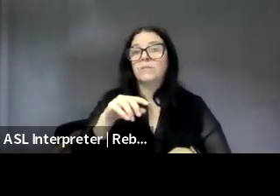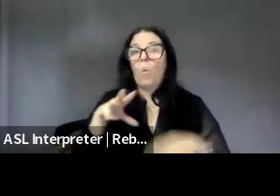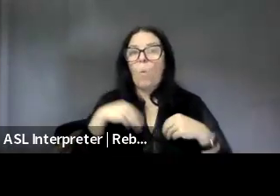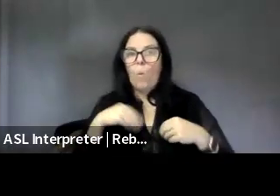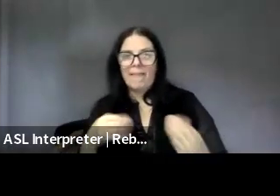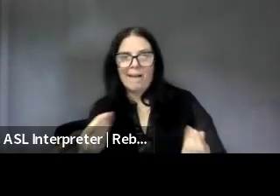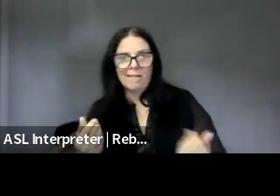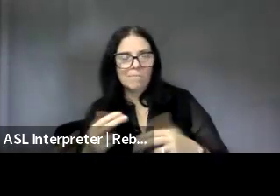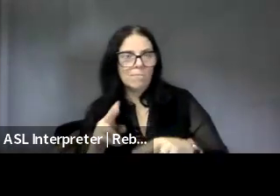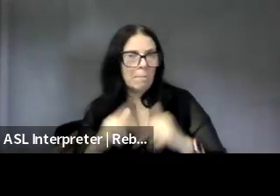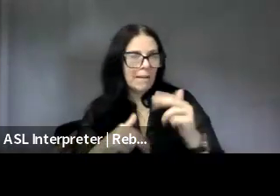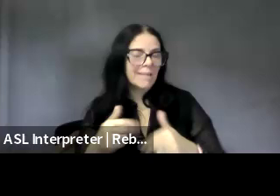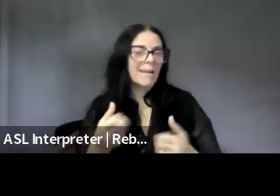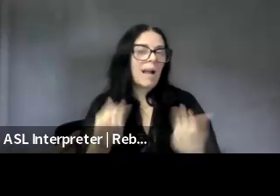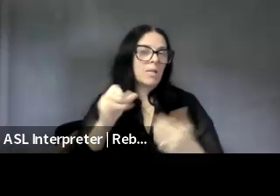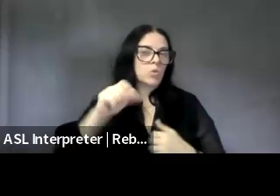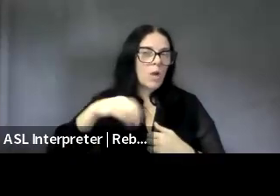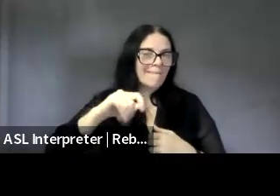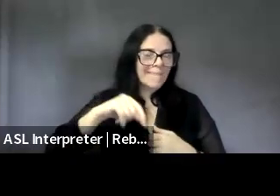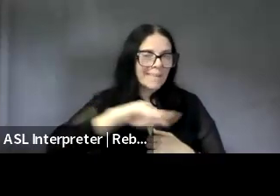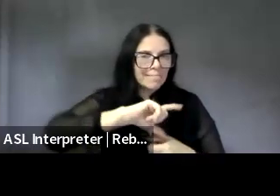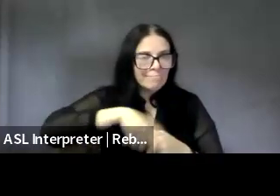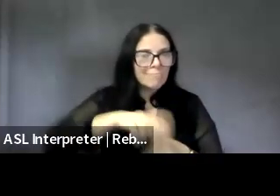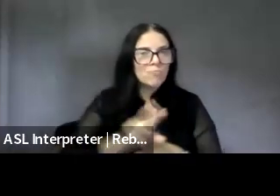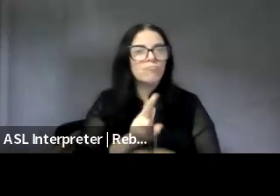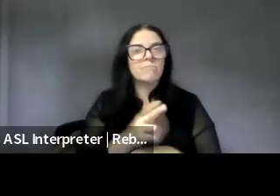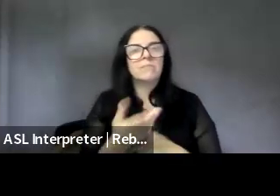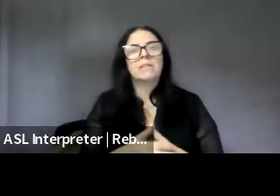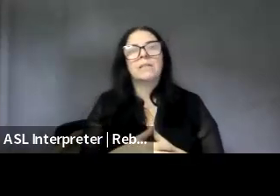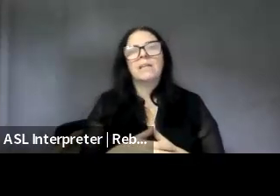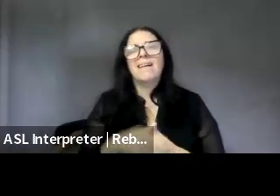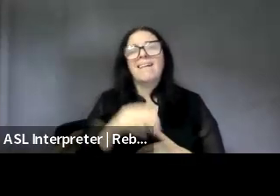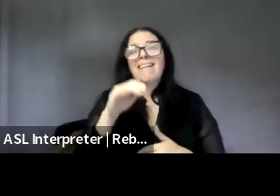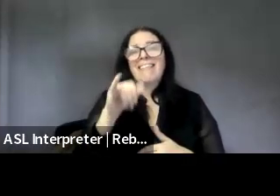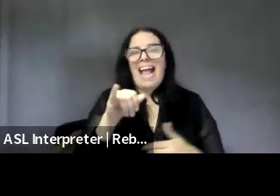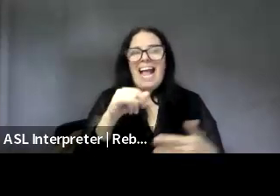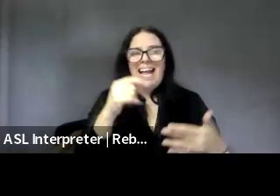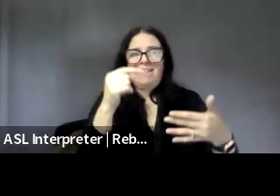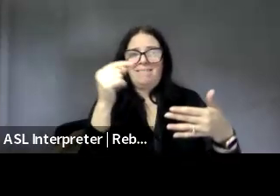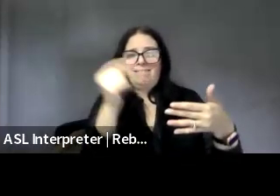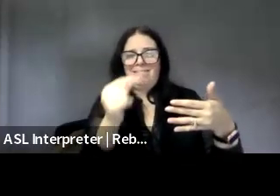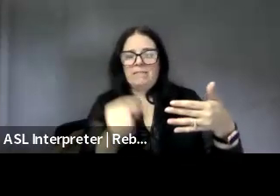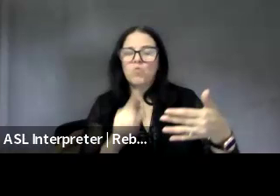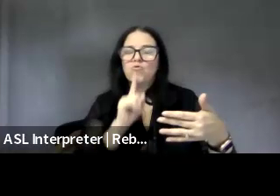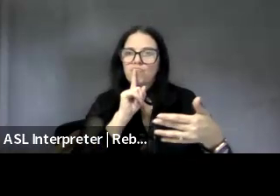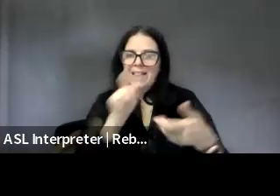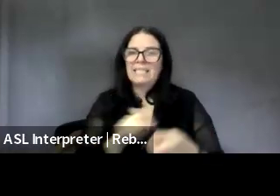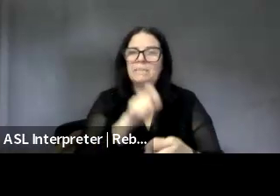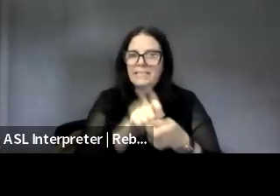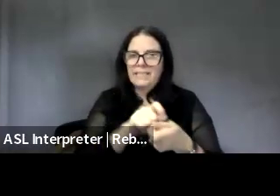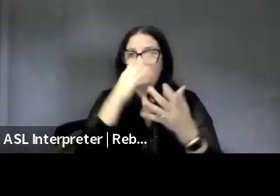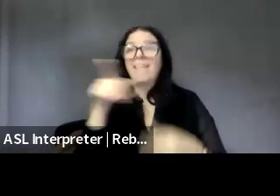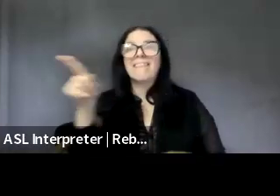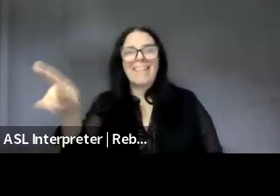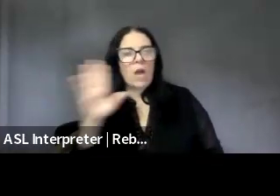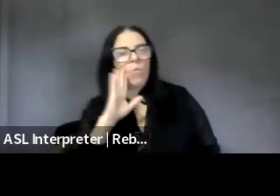roughly that you have in physical space that you use. These are real specific items that they will circle back